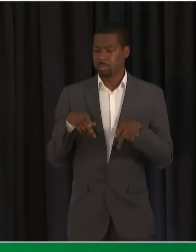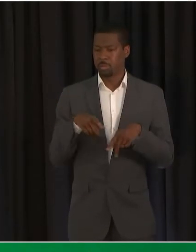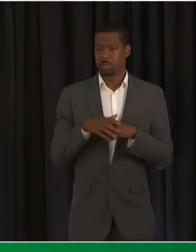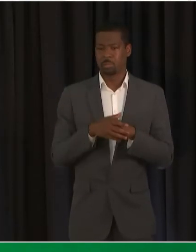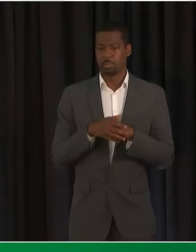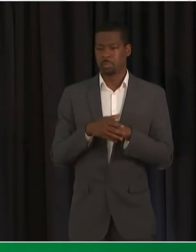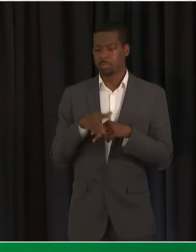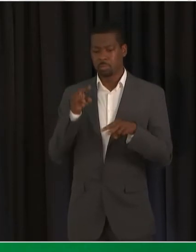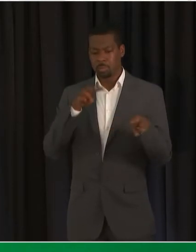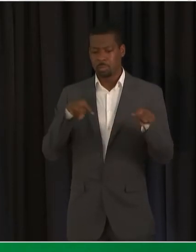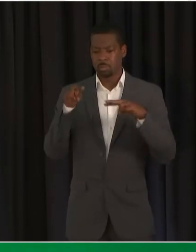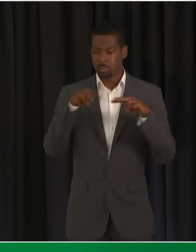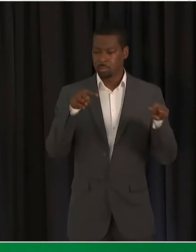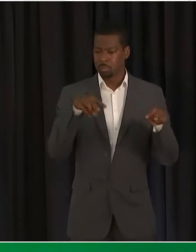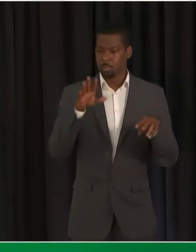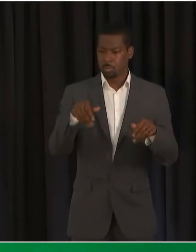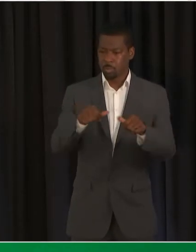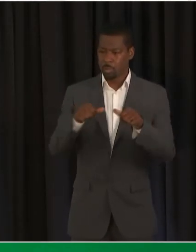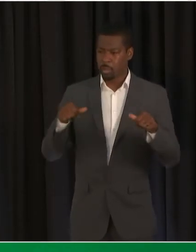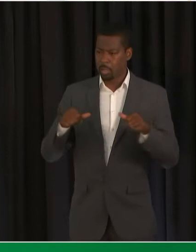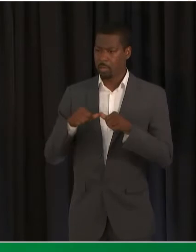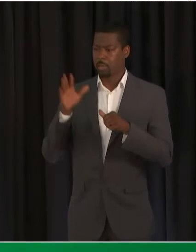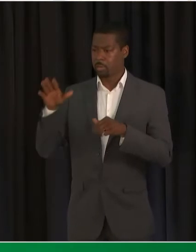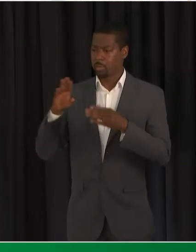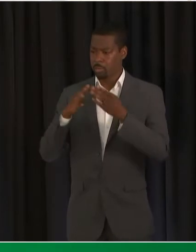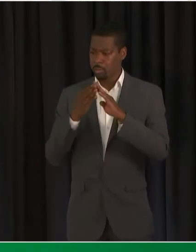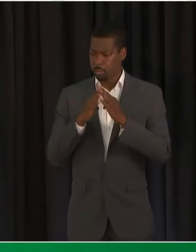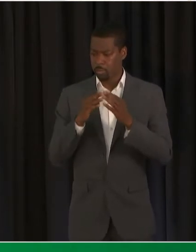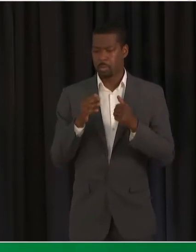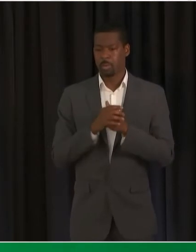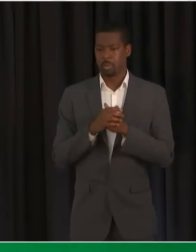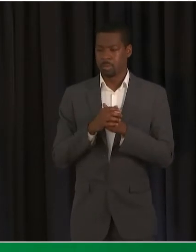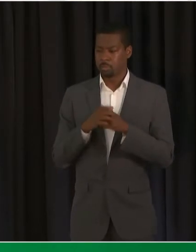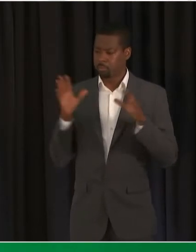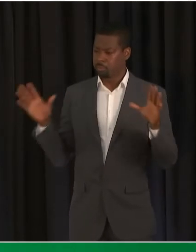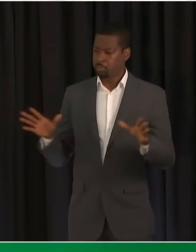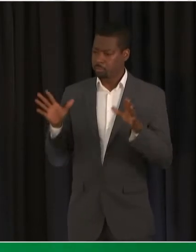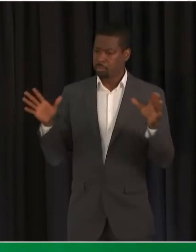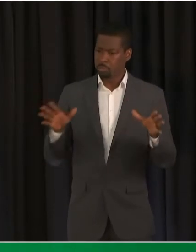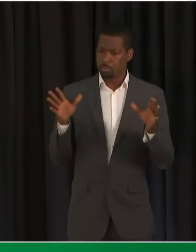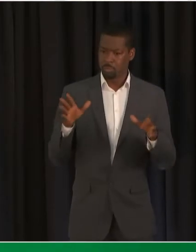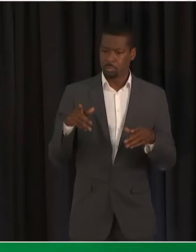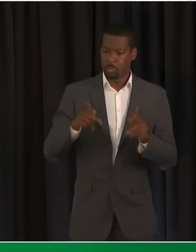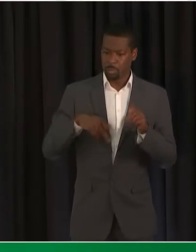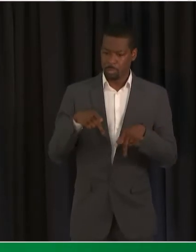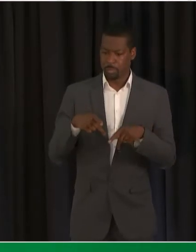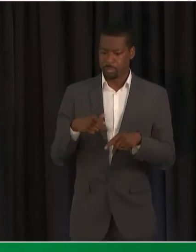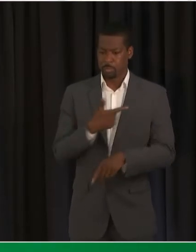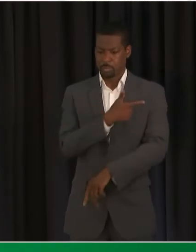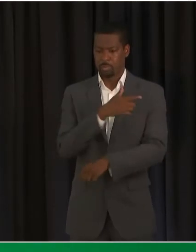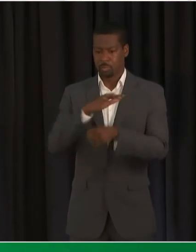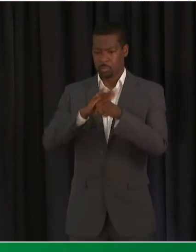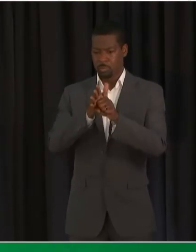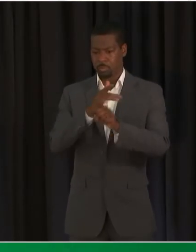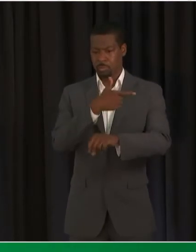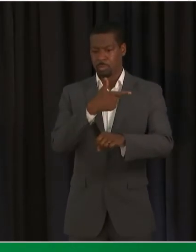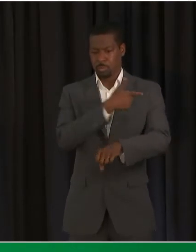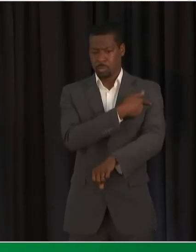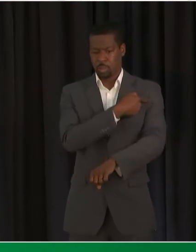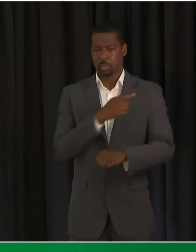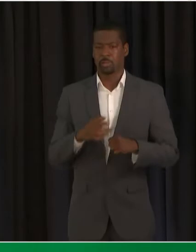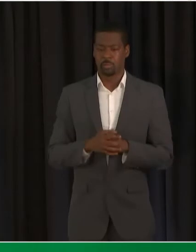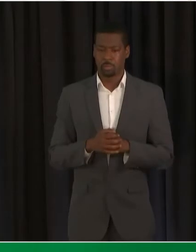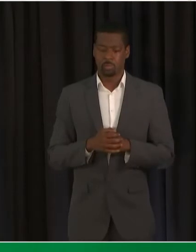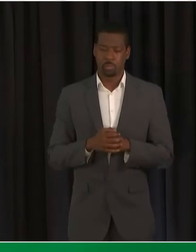to canvass their neighborhoods and communities to encourage residents to get vaccinated.